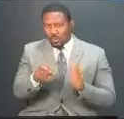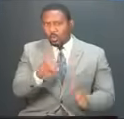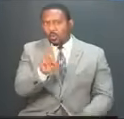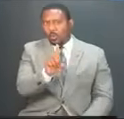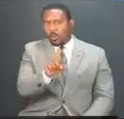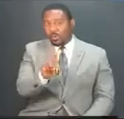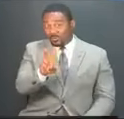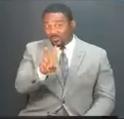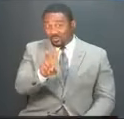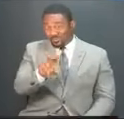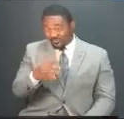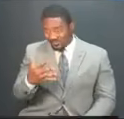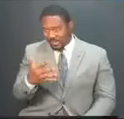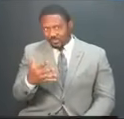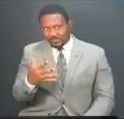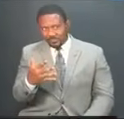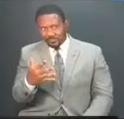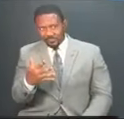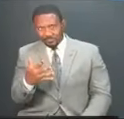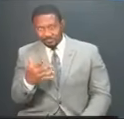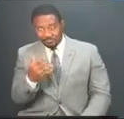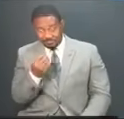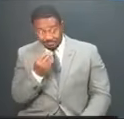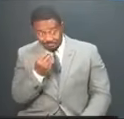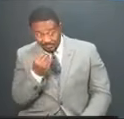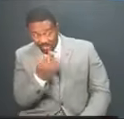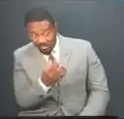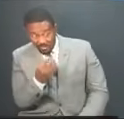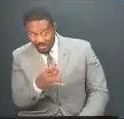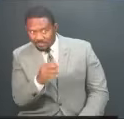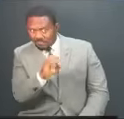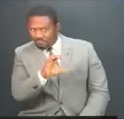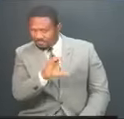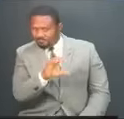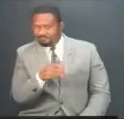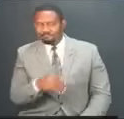to notify the clerk. So on the 4th of December,